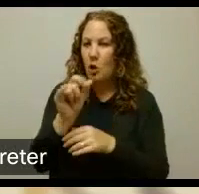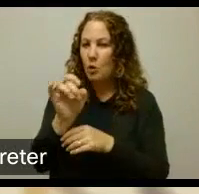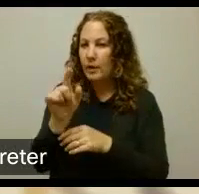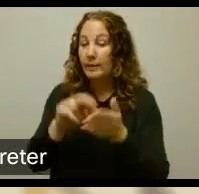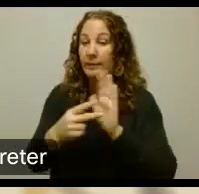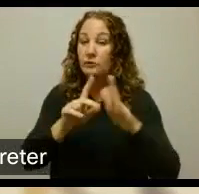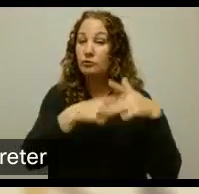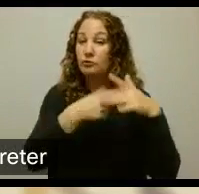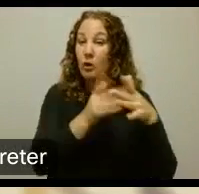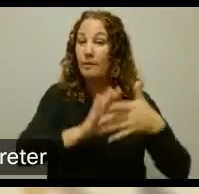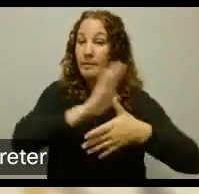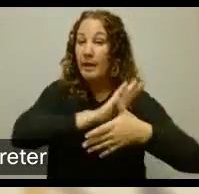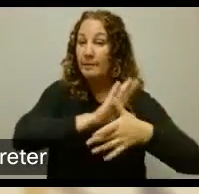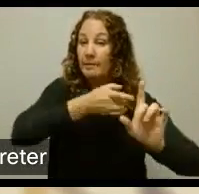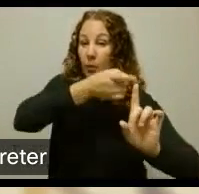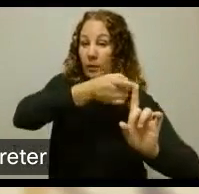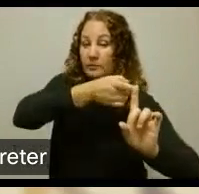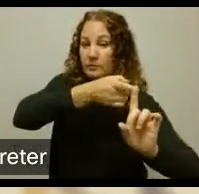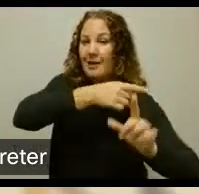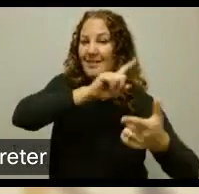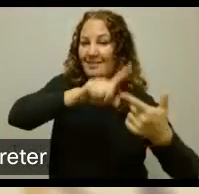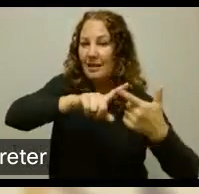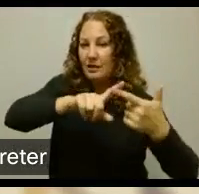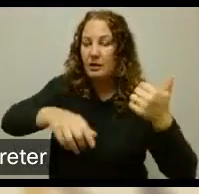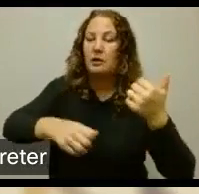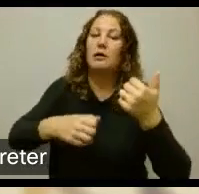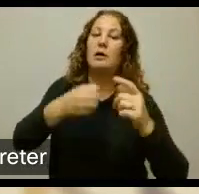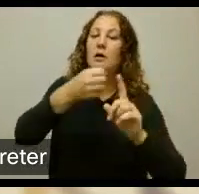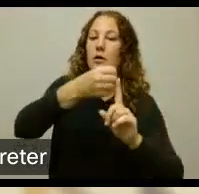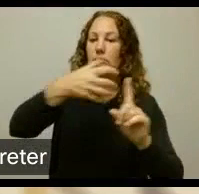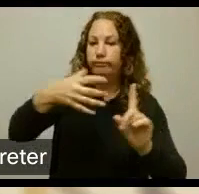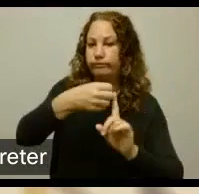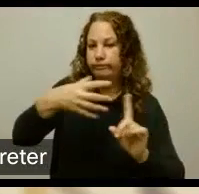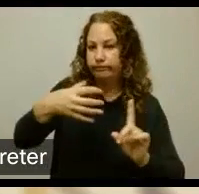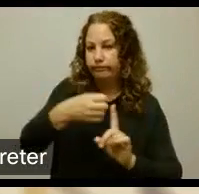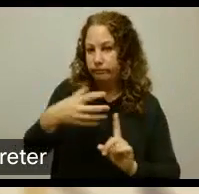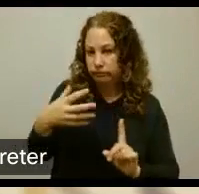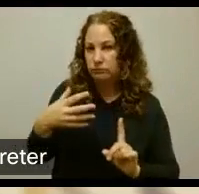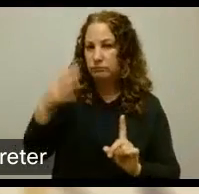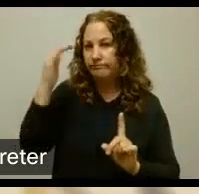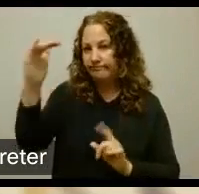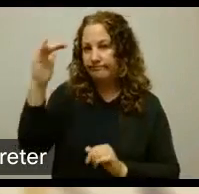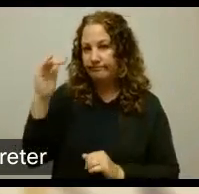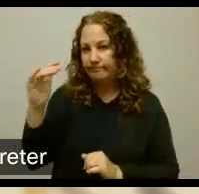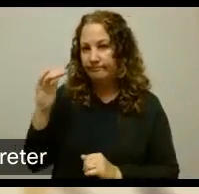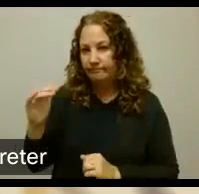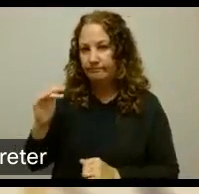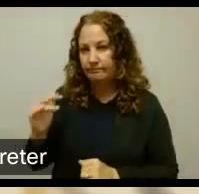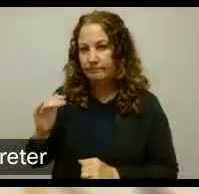point and then you provide support or development as you work through the rest of the